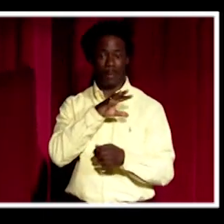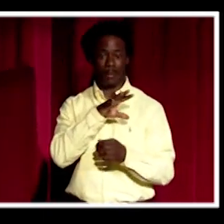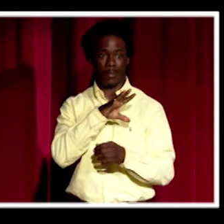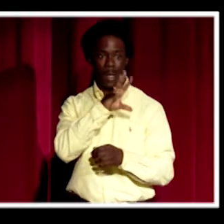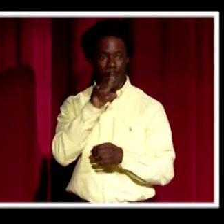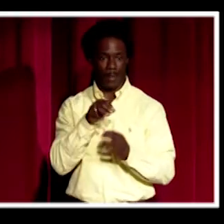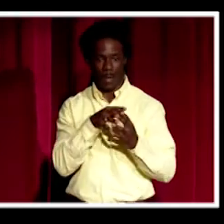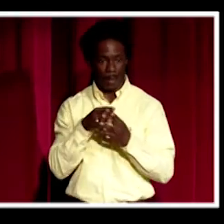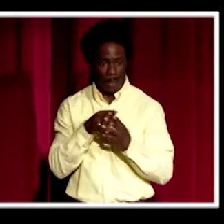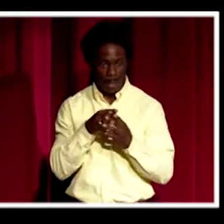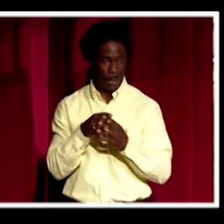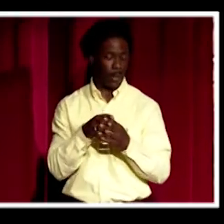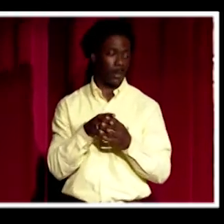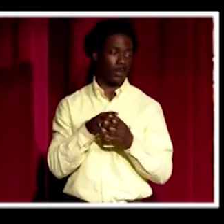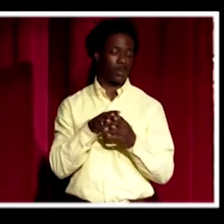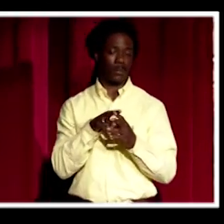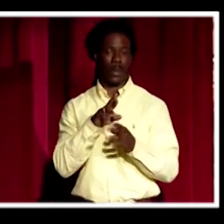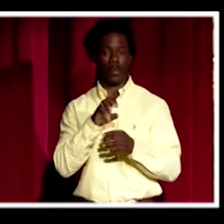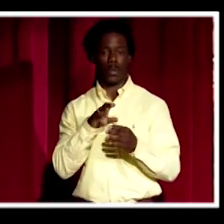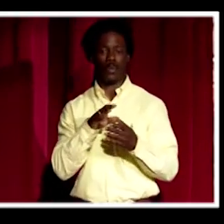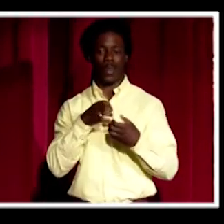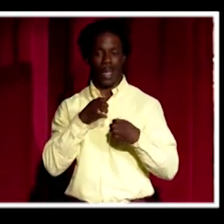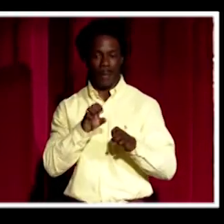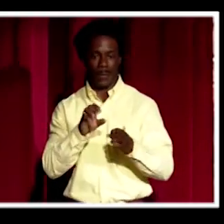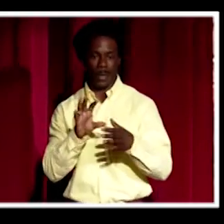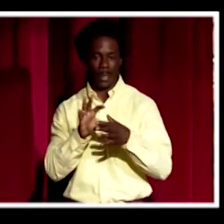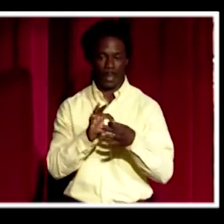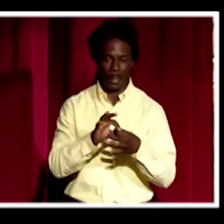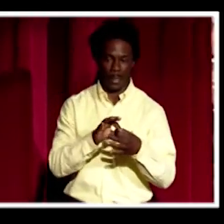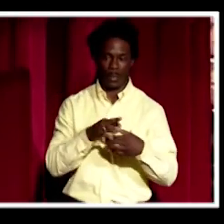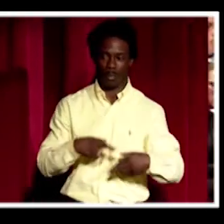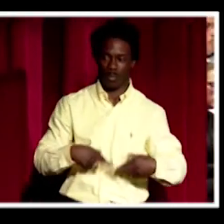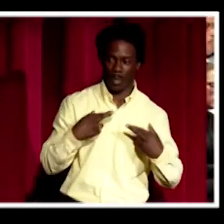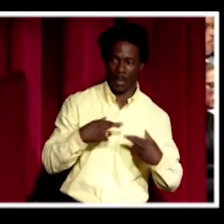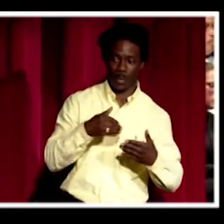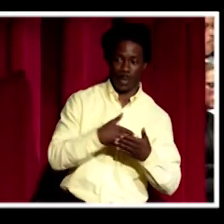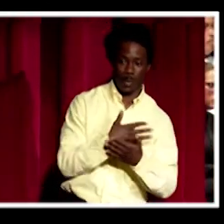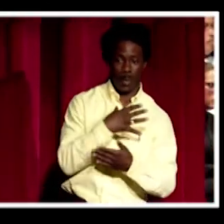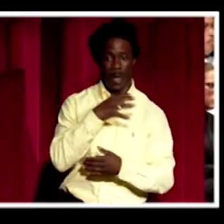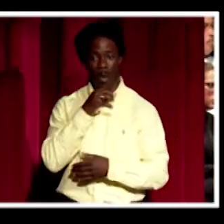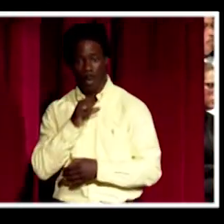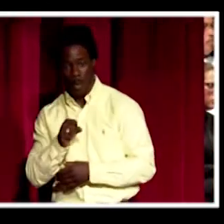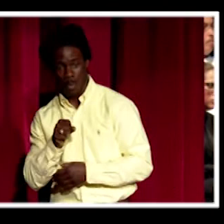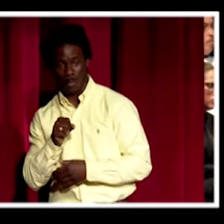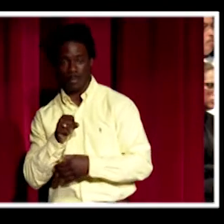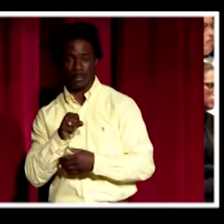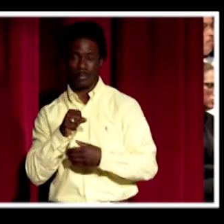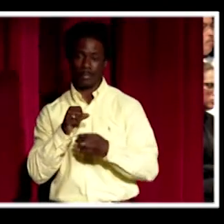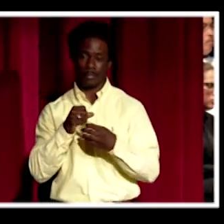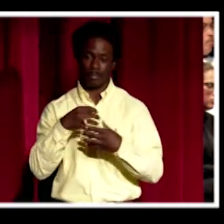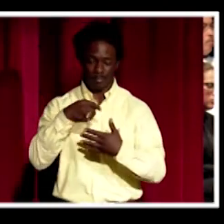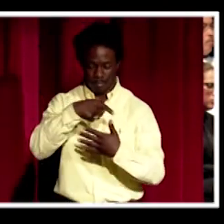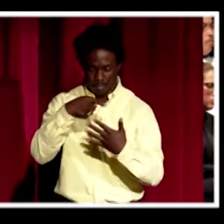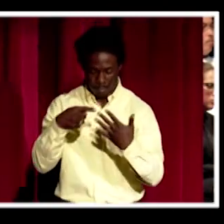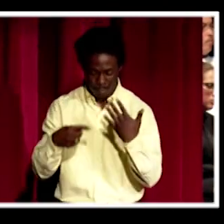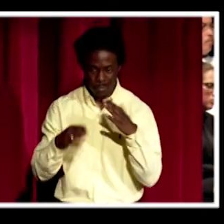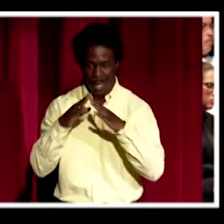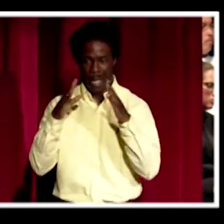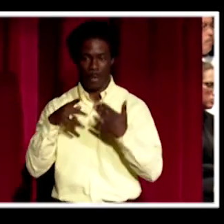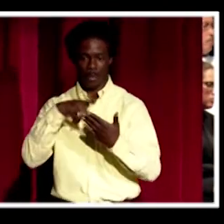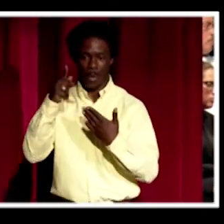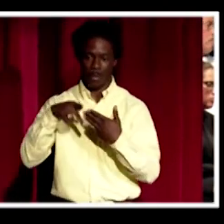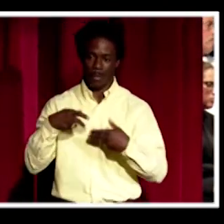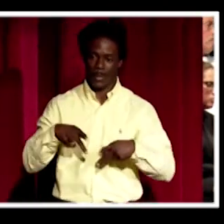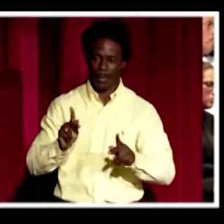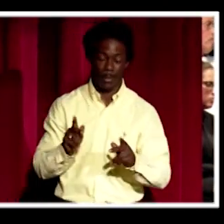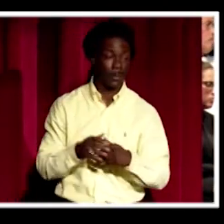initiatives, and a renewed effort to connect residents new and old to the many housing programs we have available.